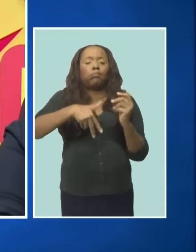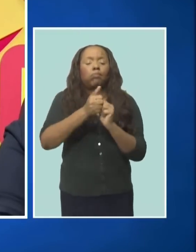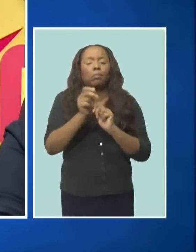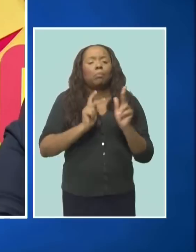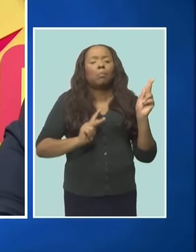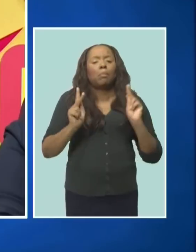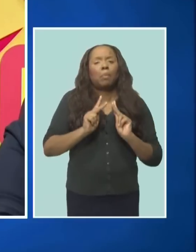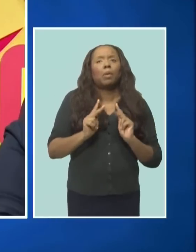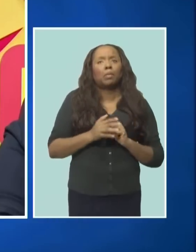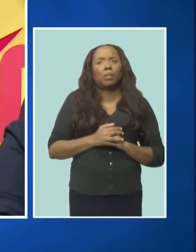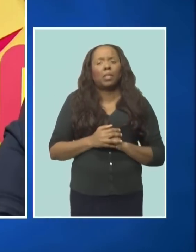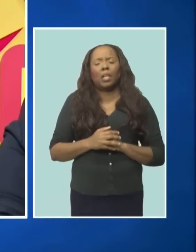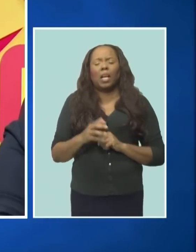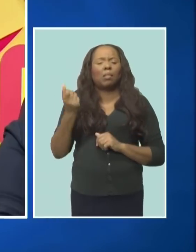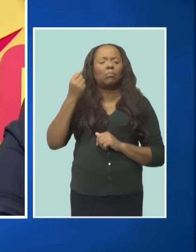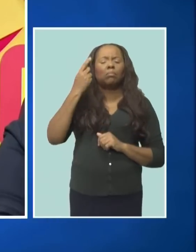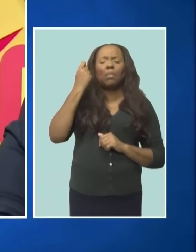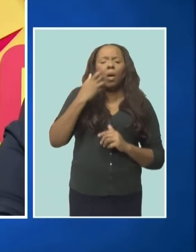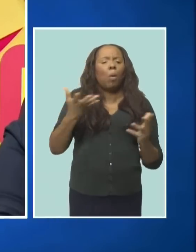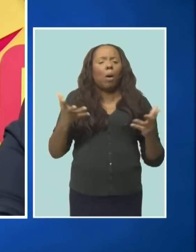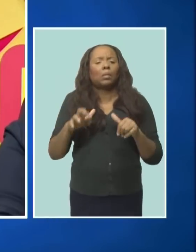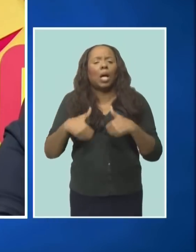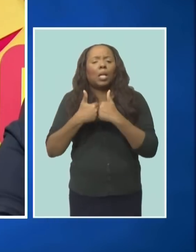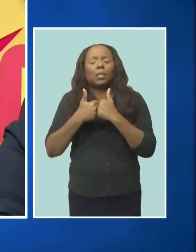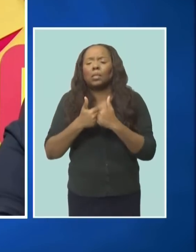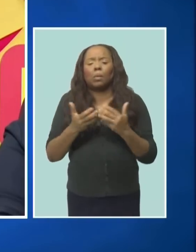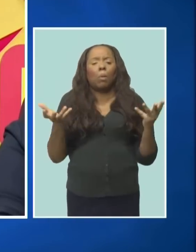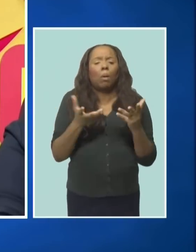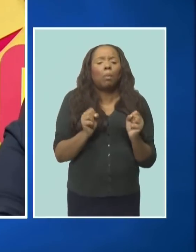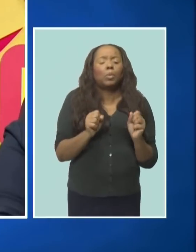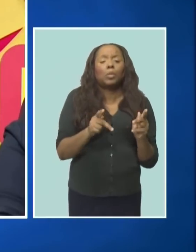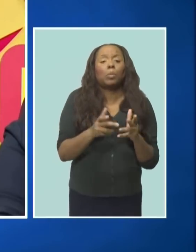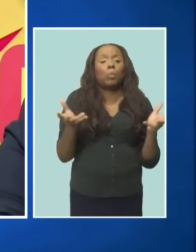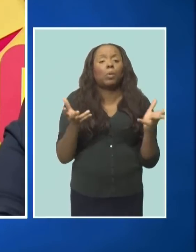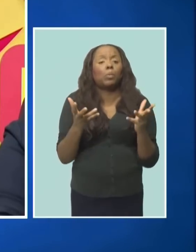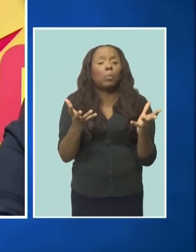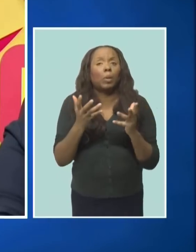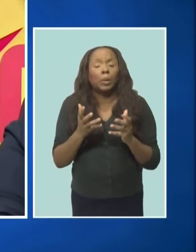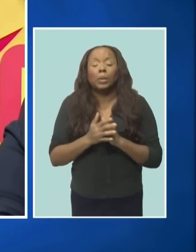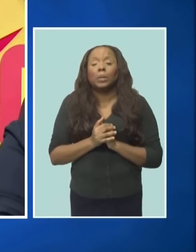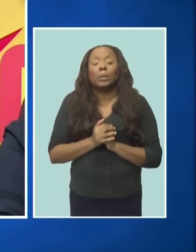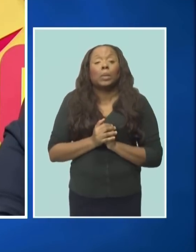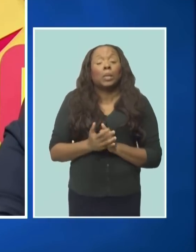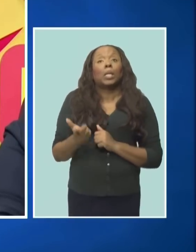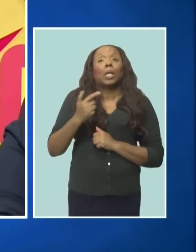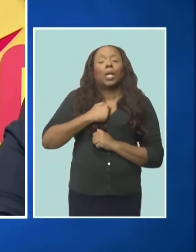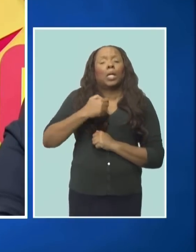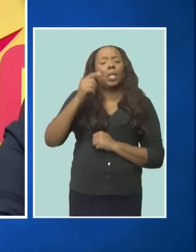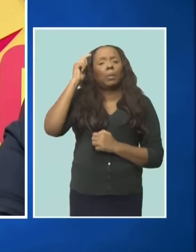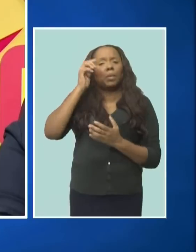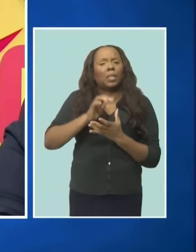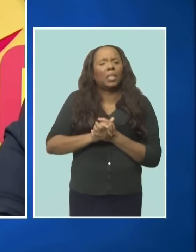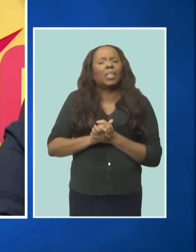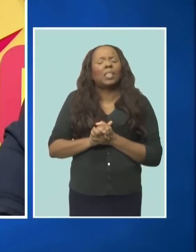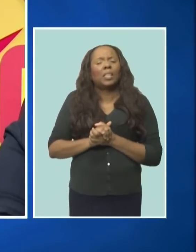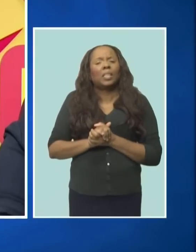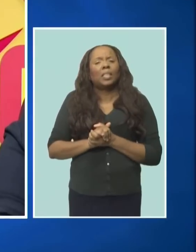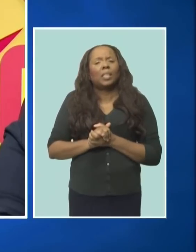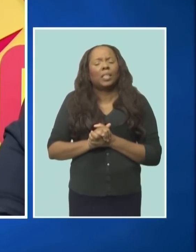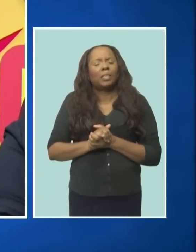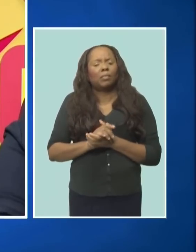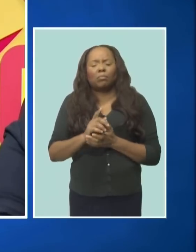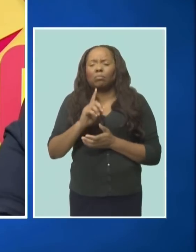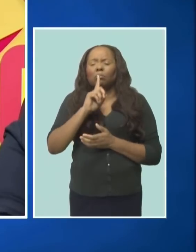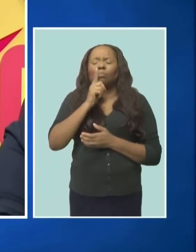way, not just what are the challenges, but what are the opportunities that people want to see. And I believe and I know that my experiences throughout the